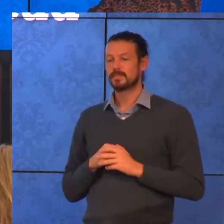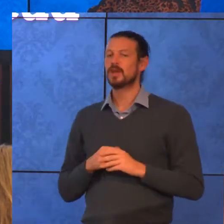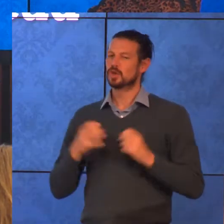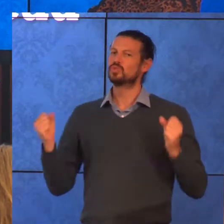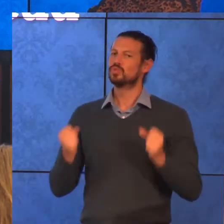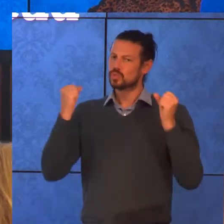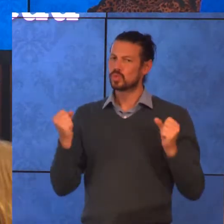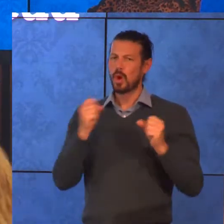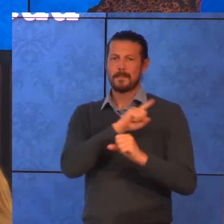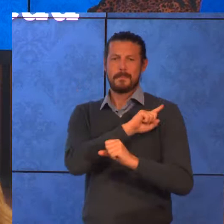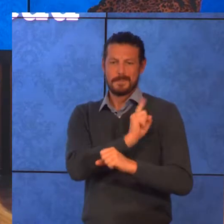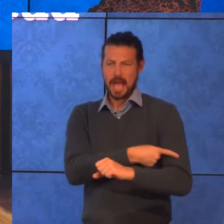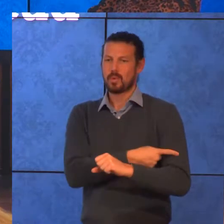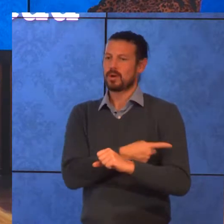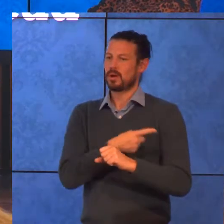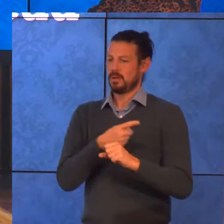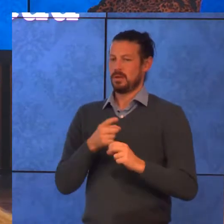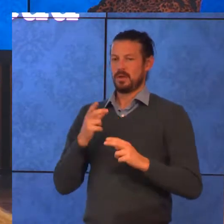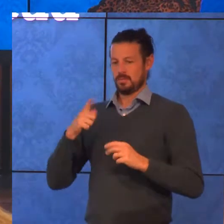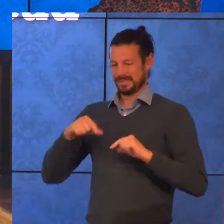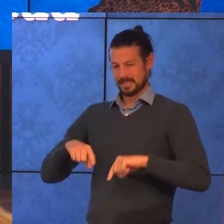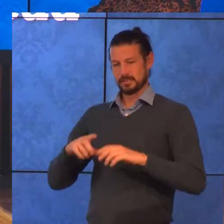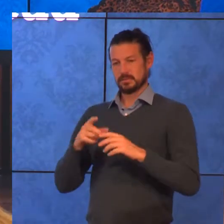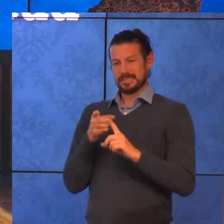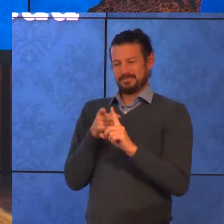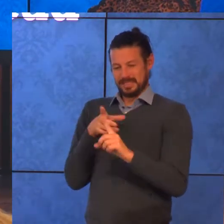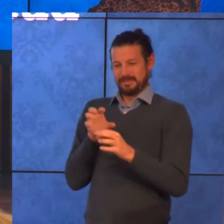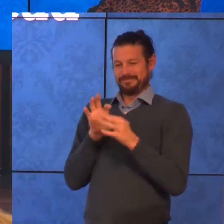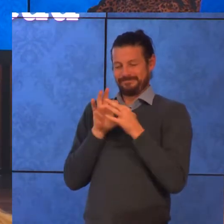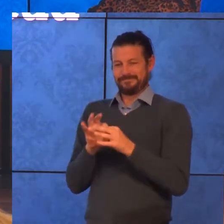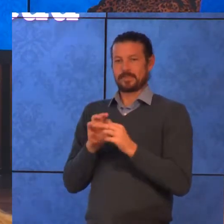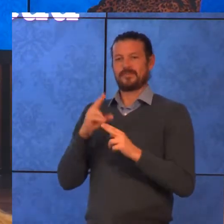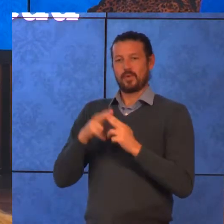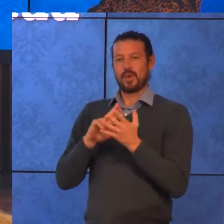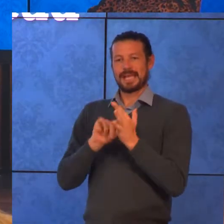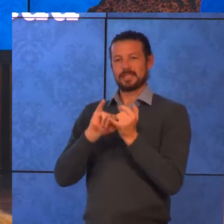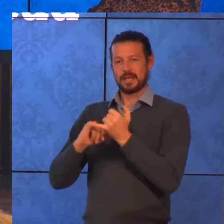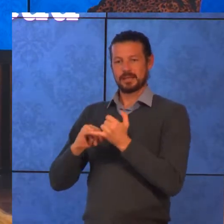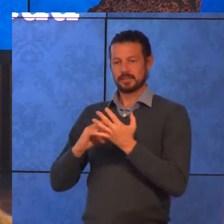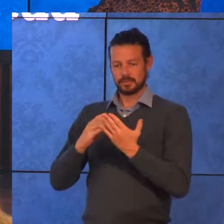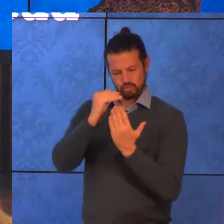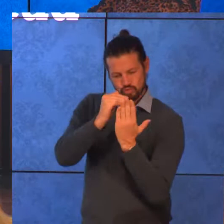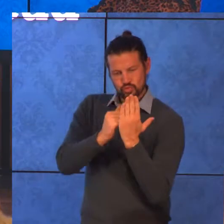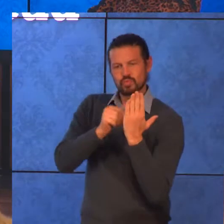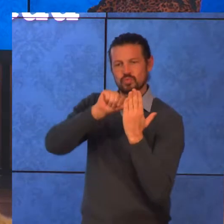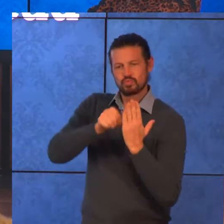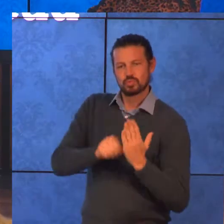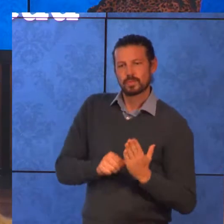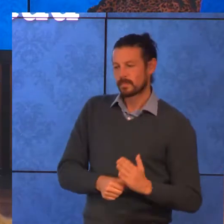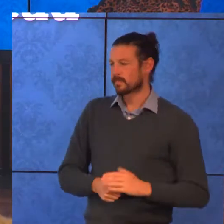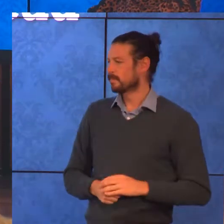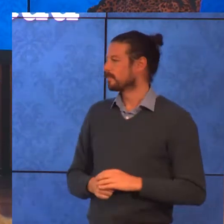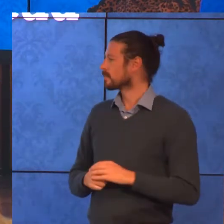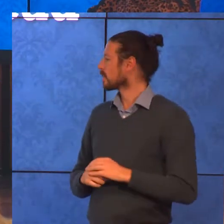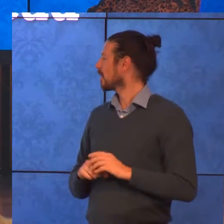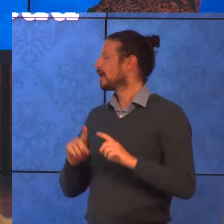in this new purpose-built set of regulatory arrangements, and they